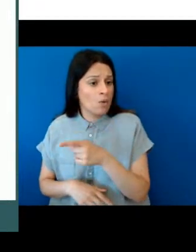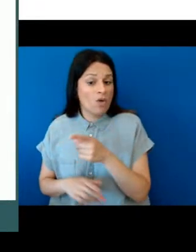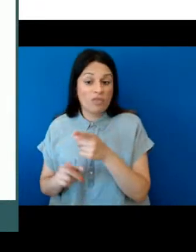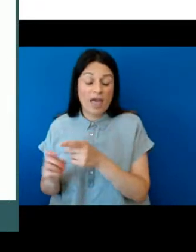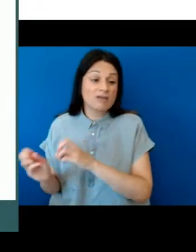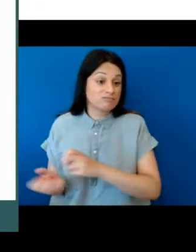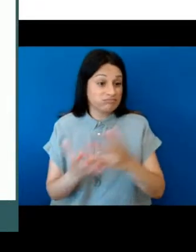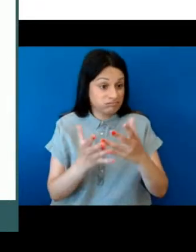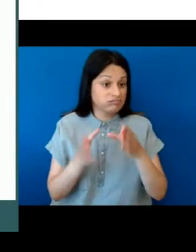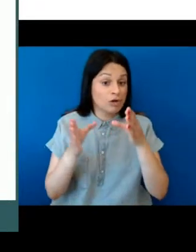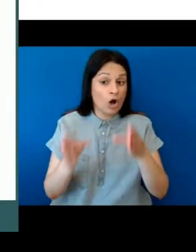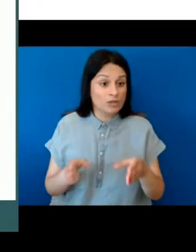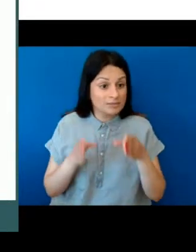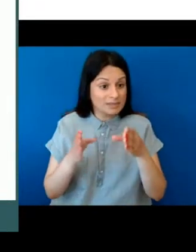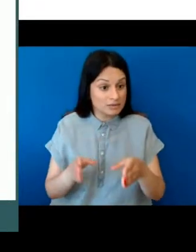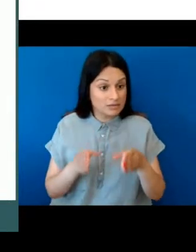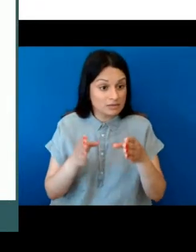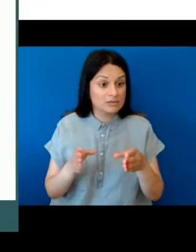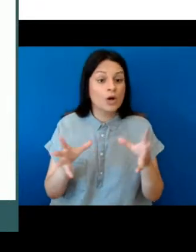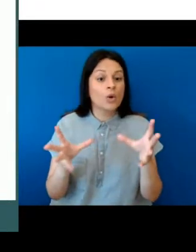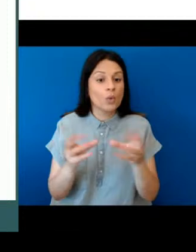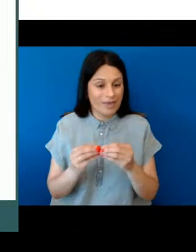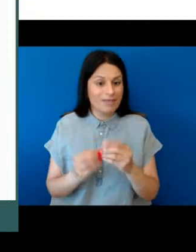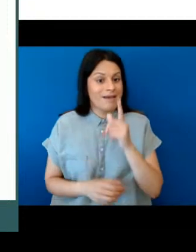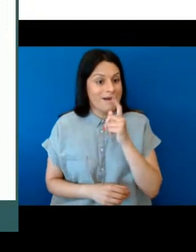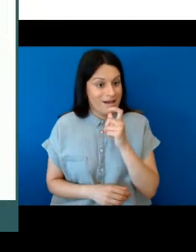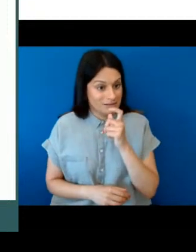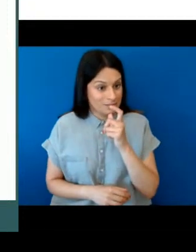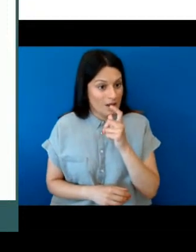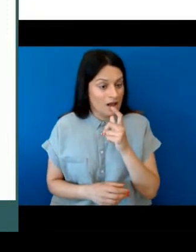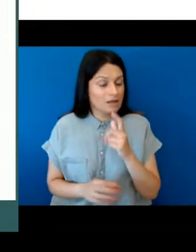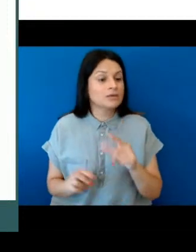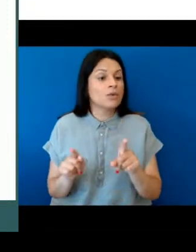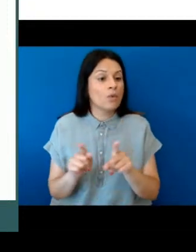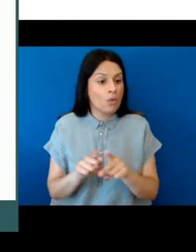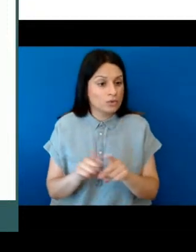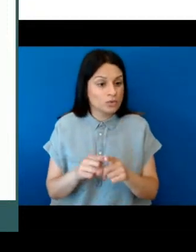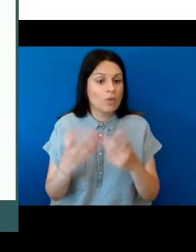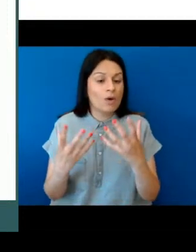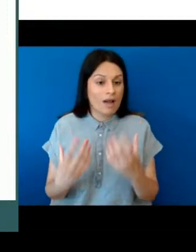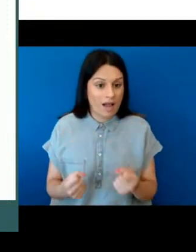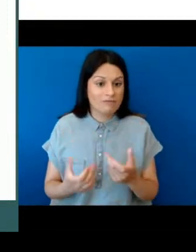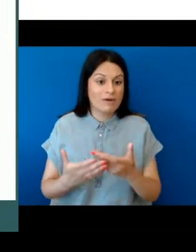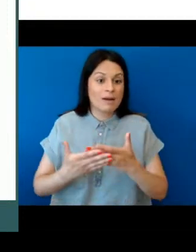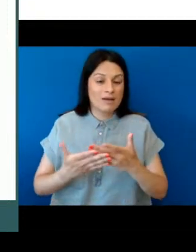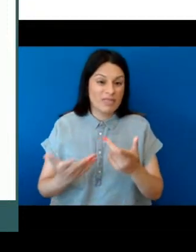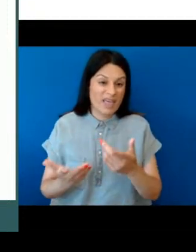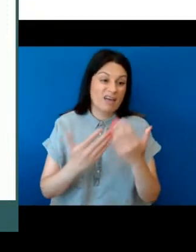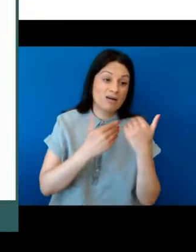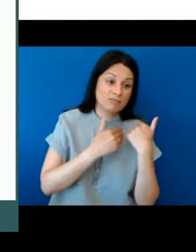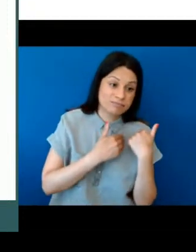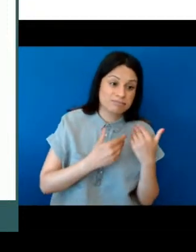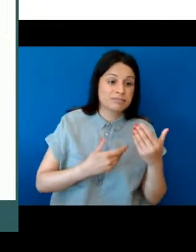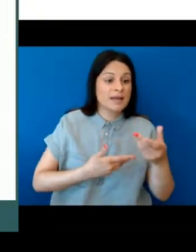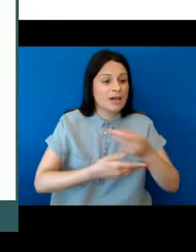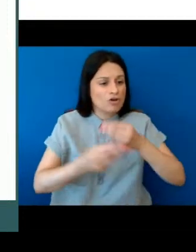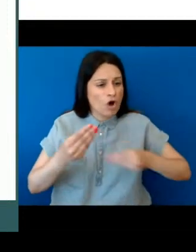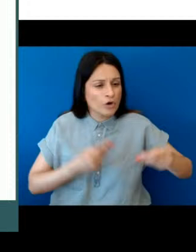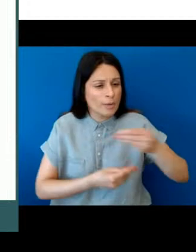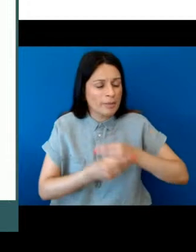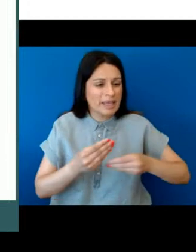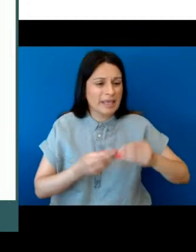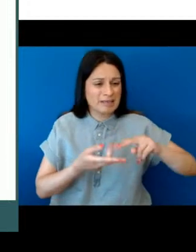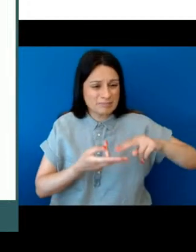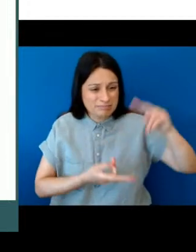their asthma, and they have a bigger economic burden. Their drug costs are higher, they use